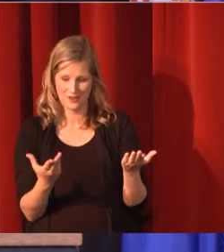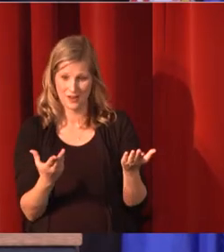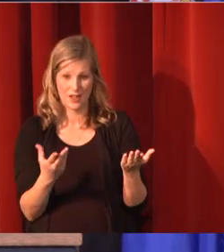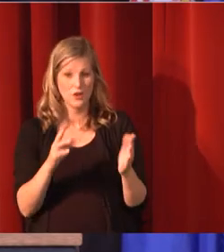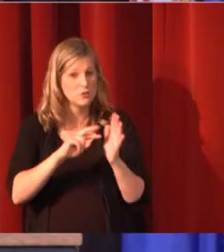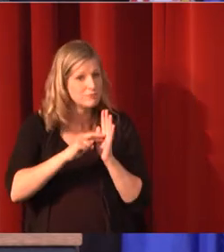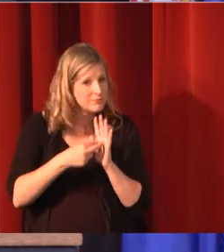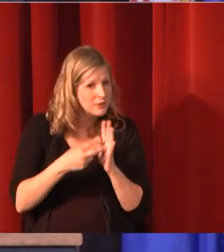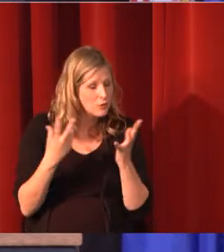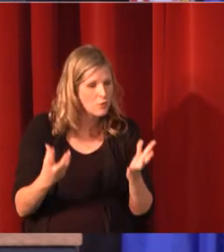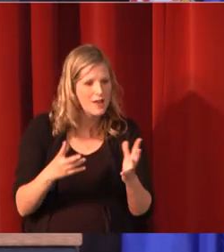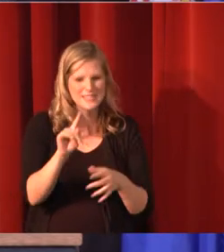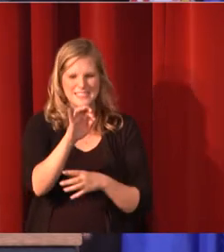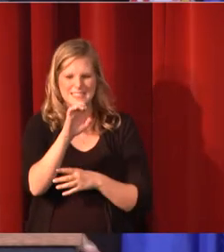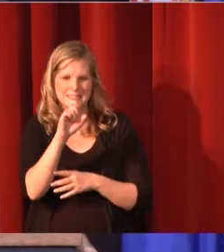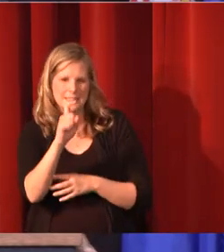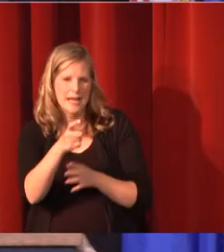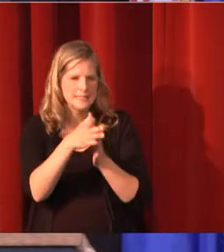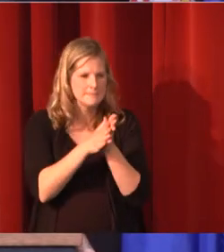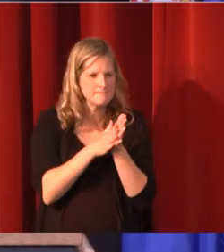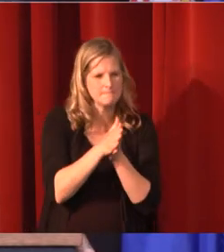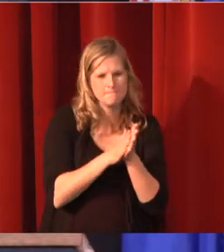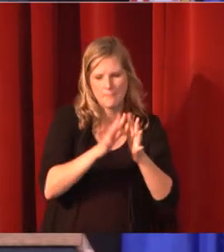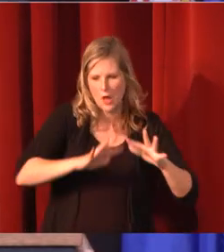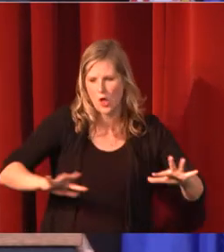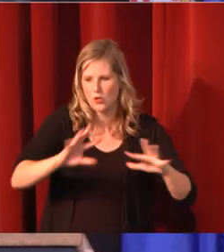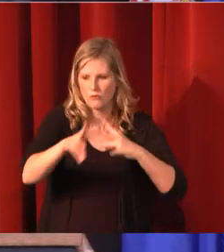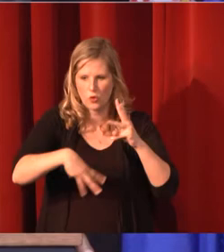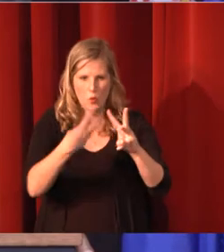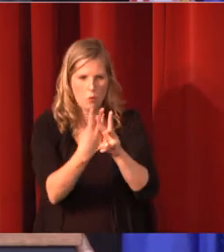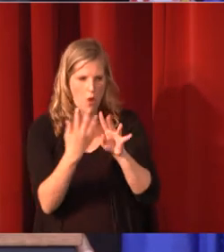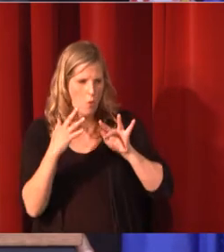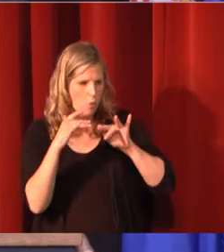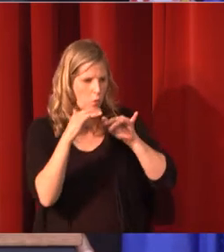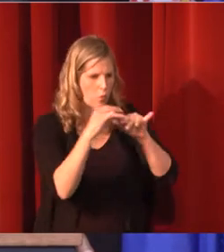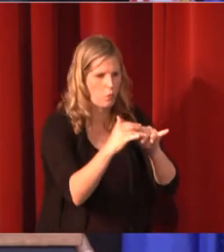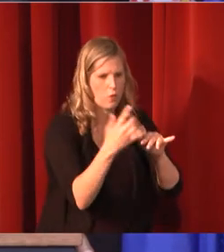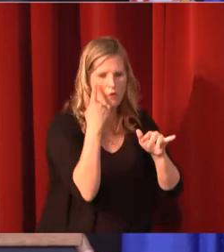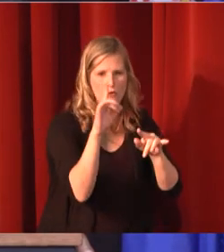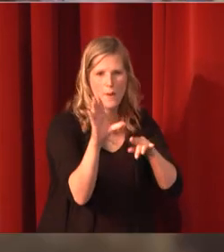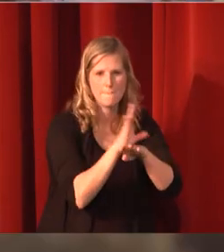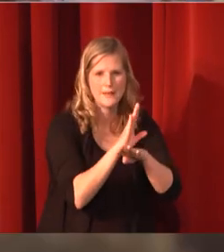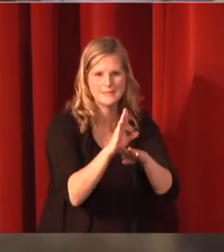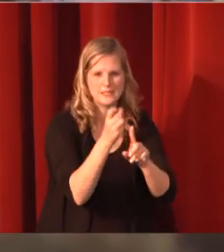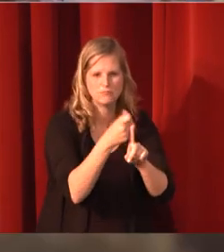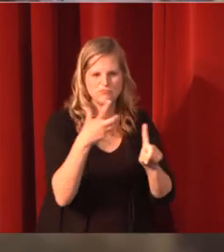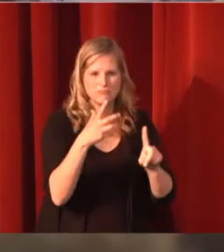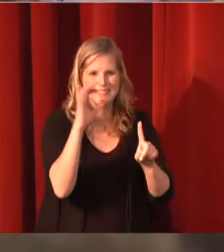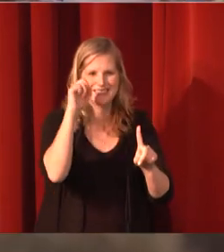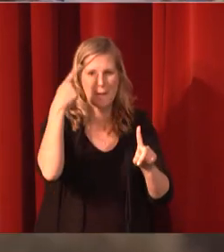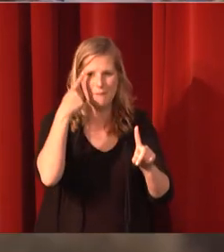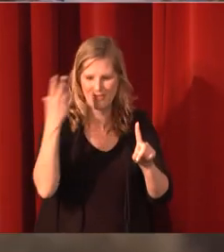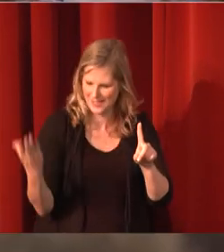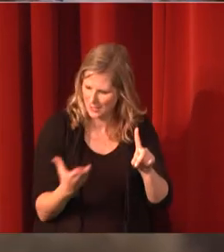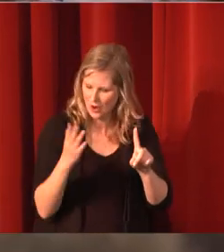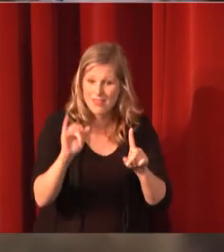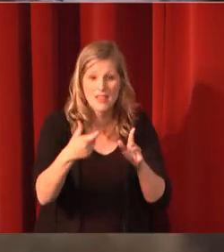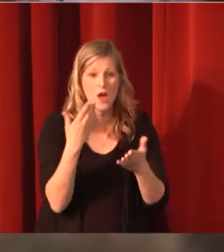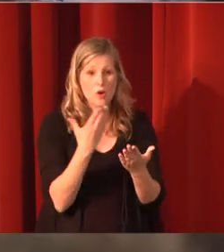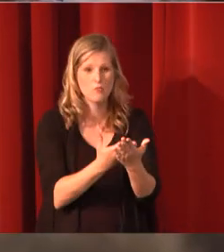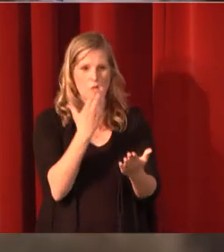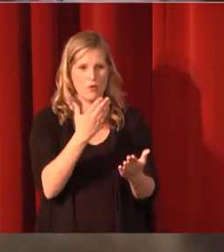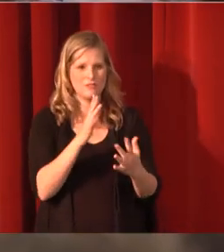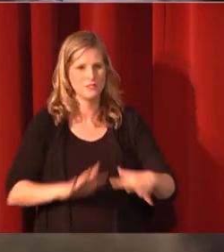tech innovators and startup leaders from around the globe to grow their businesses in st. Paul proves the rest